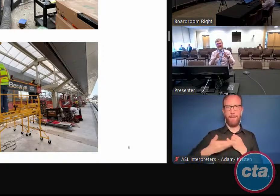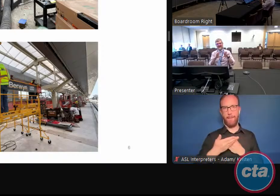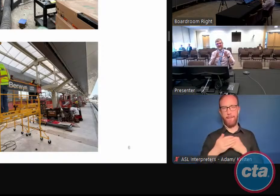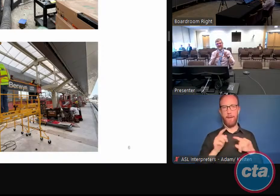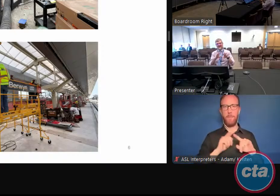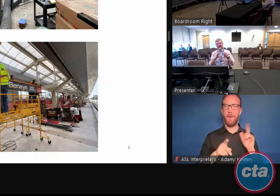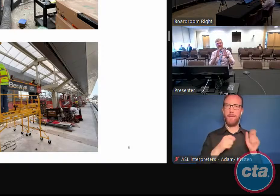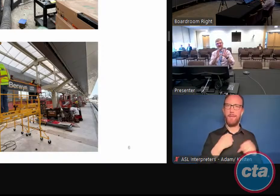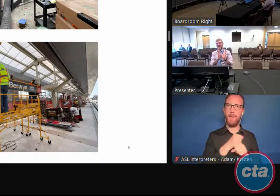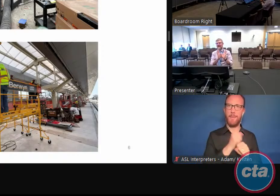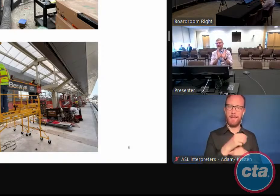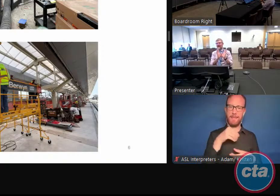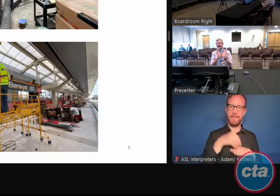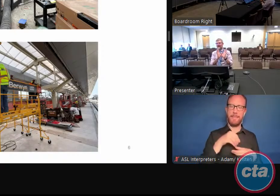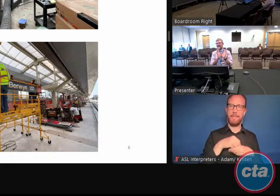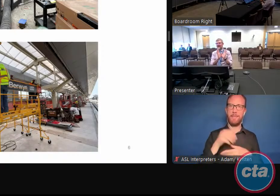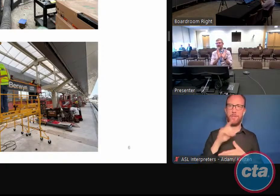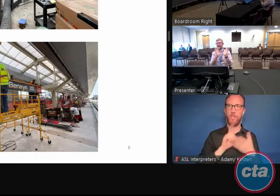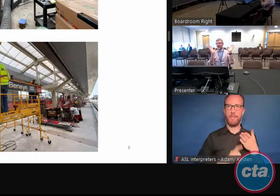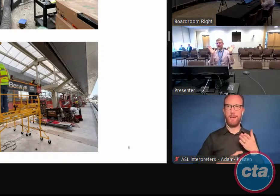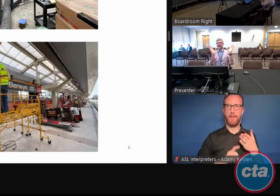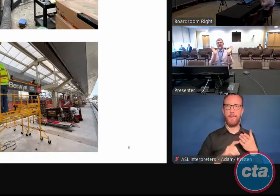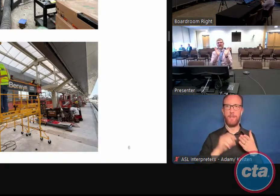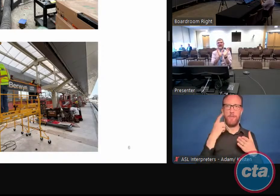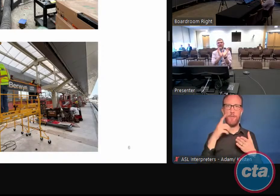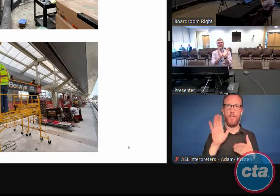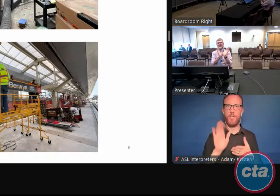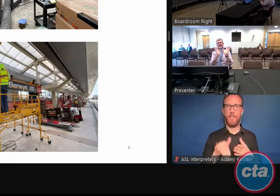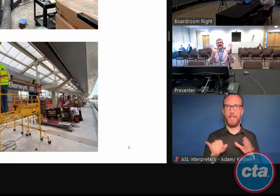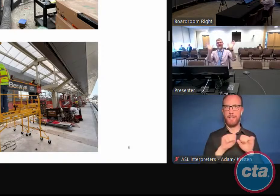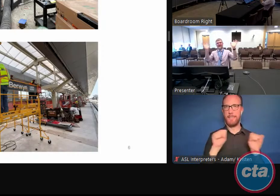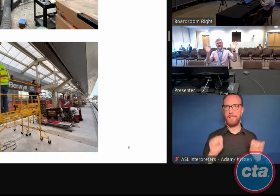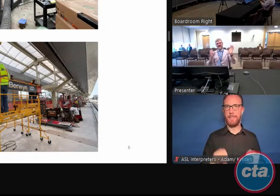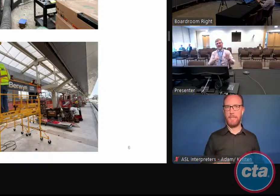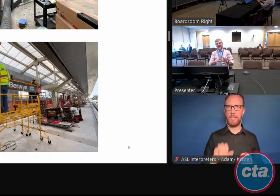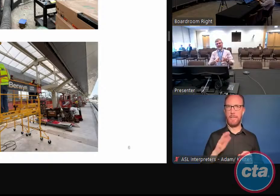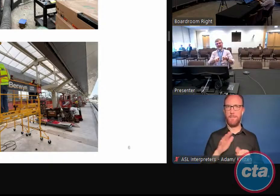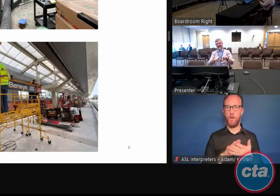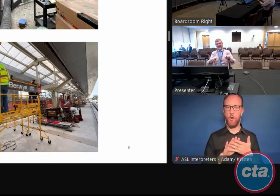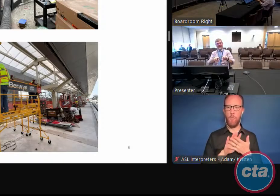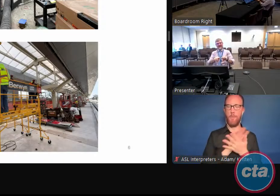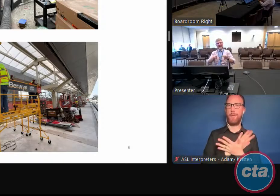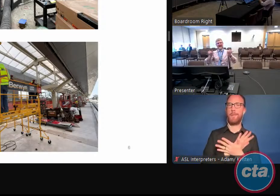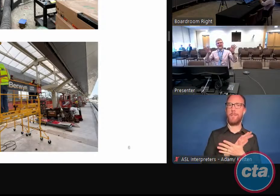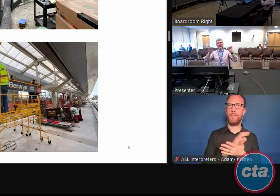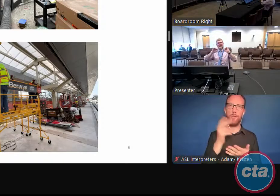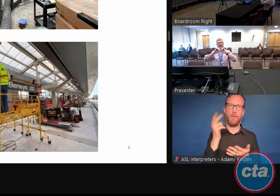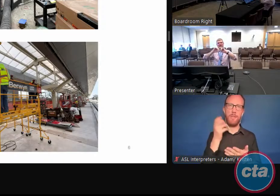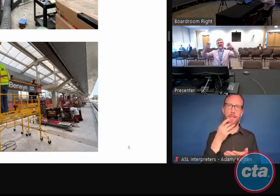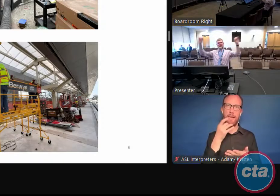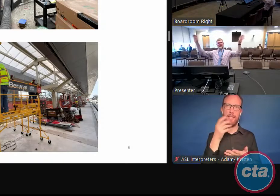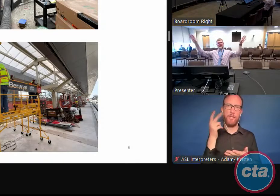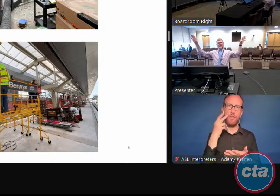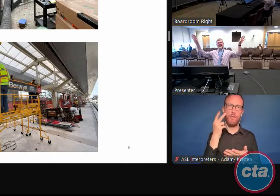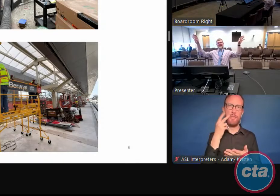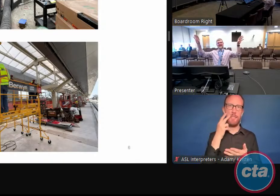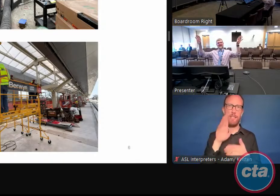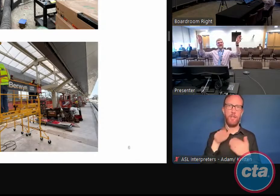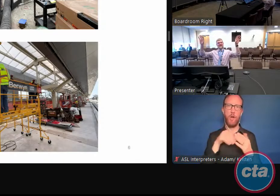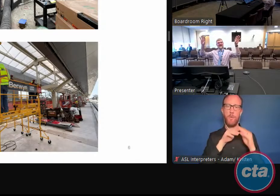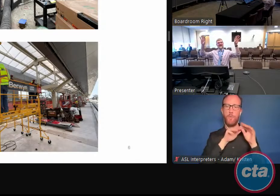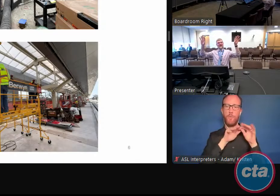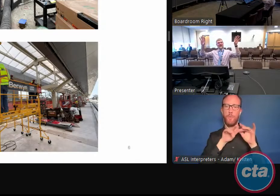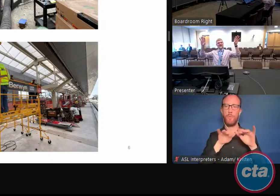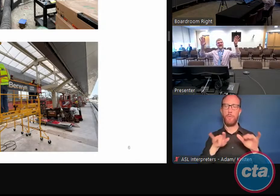the interior design then of the station roof kind of blends off of it. And so the lighting you'll see kind of comes off almost like a ray of light. And so